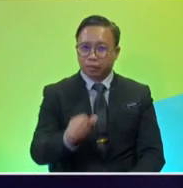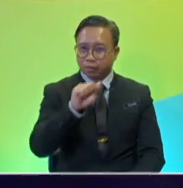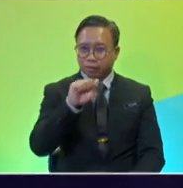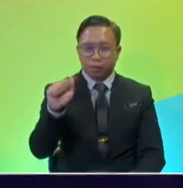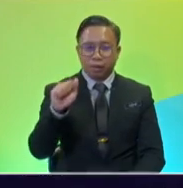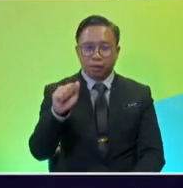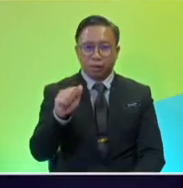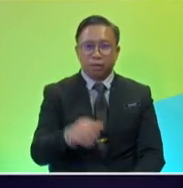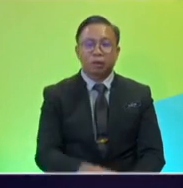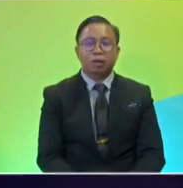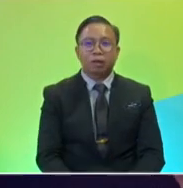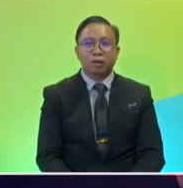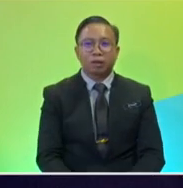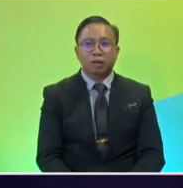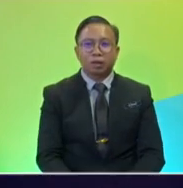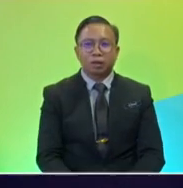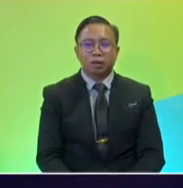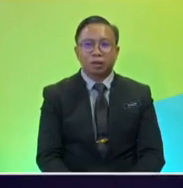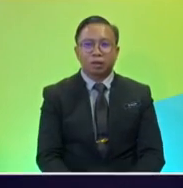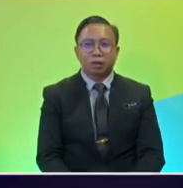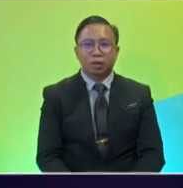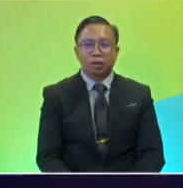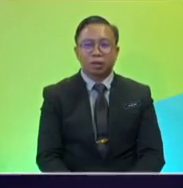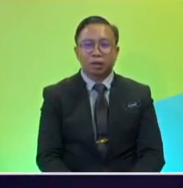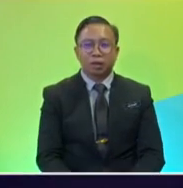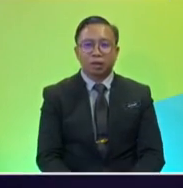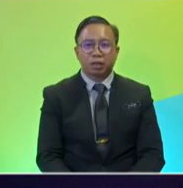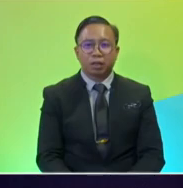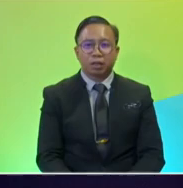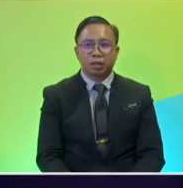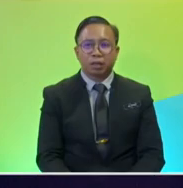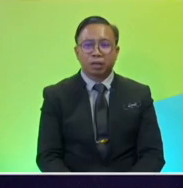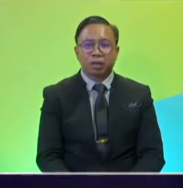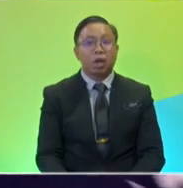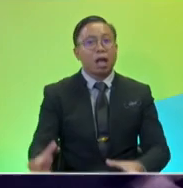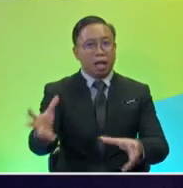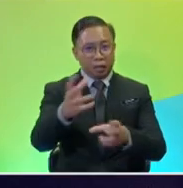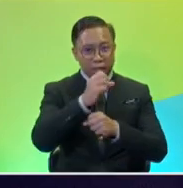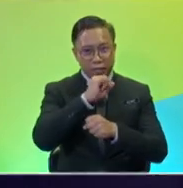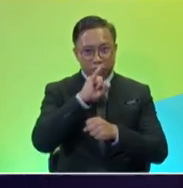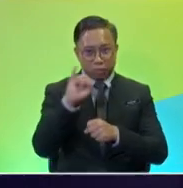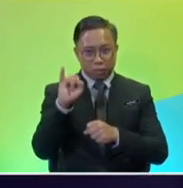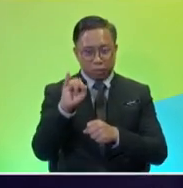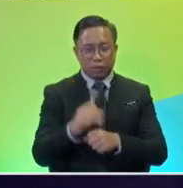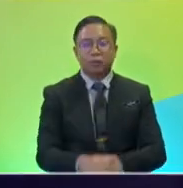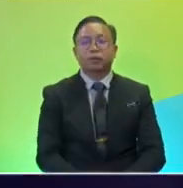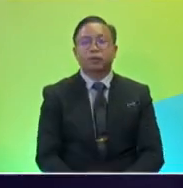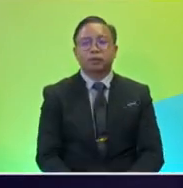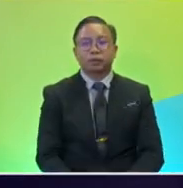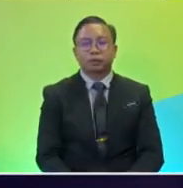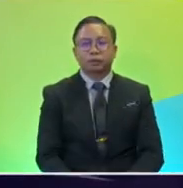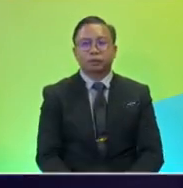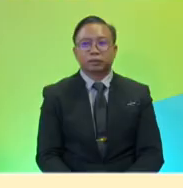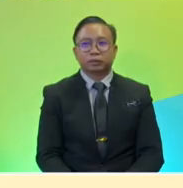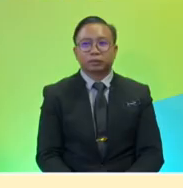catching. Are you sure? I dislike a fish catching. Catching. Yes, catching. I